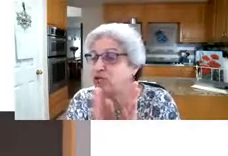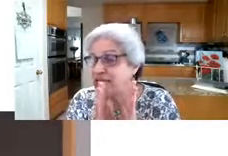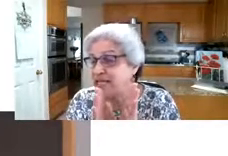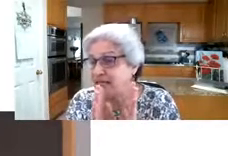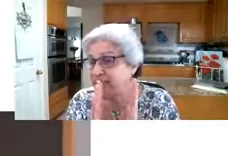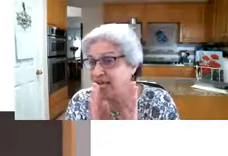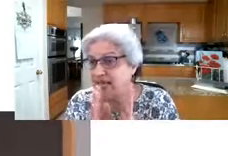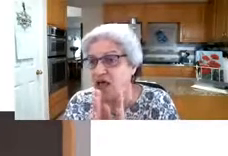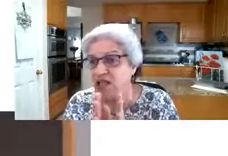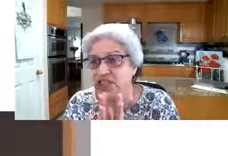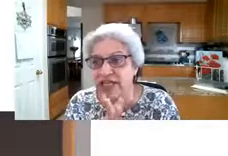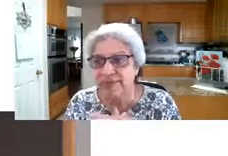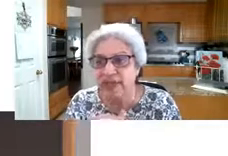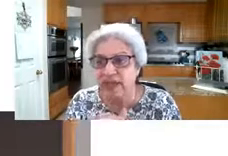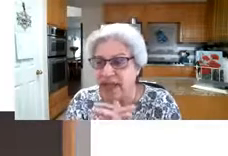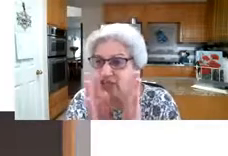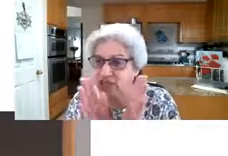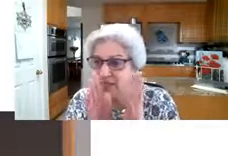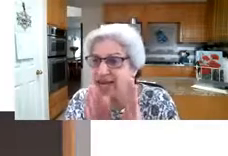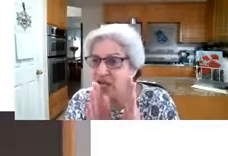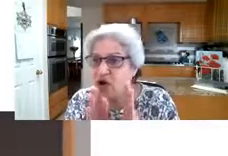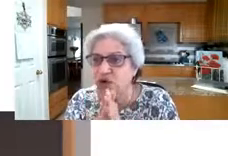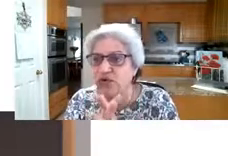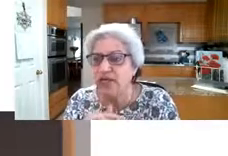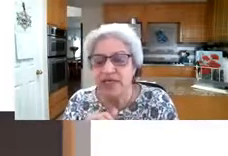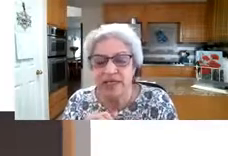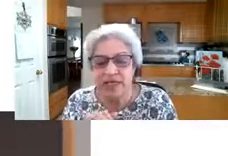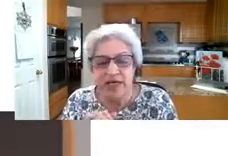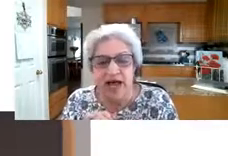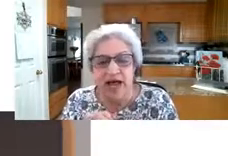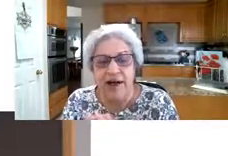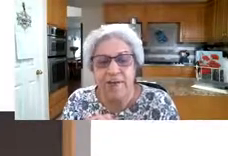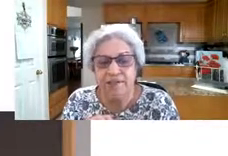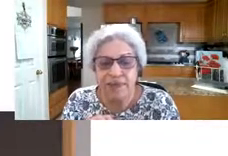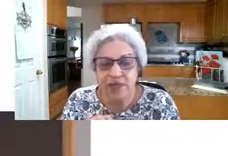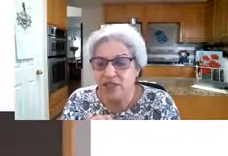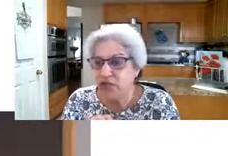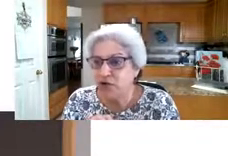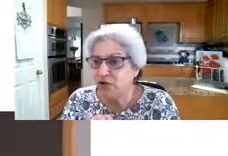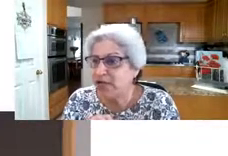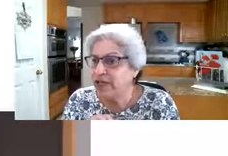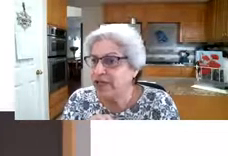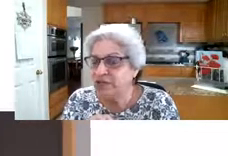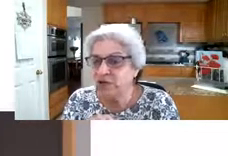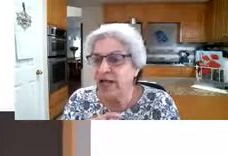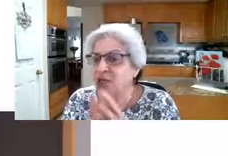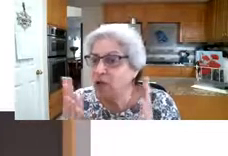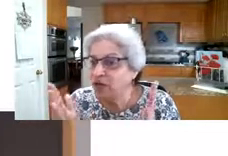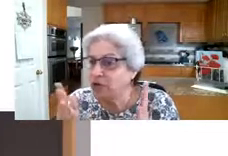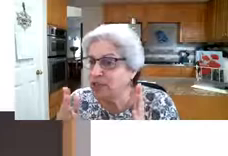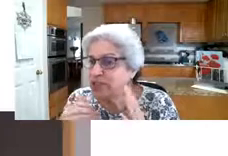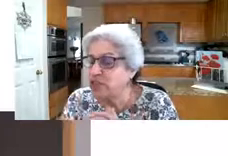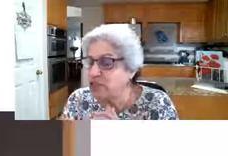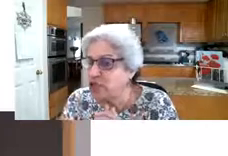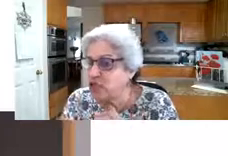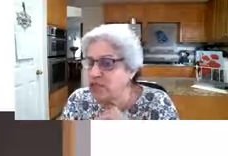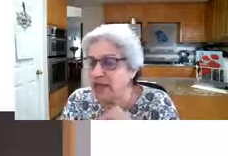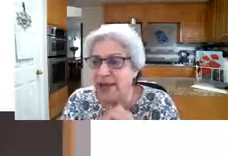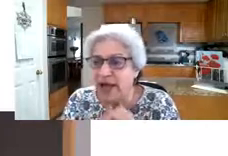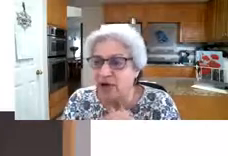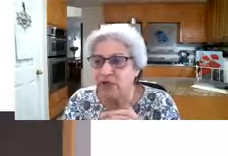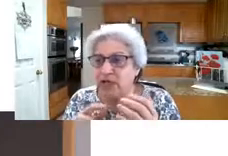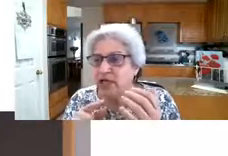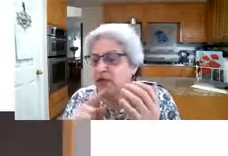spike protein technology and the genetic code. So for anyone who was